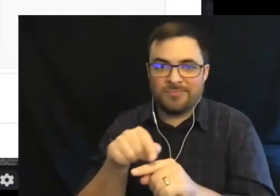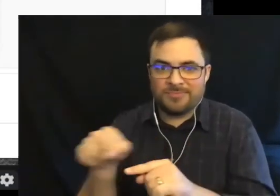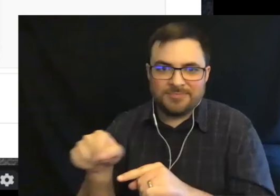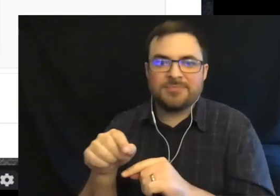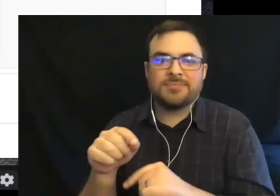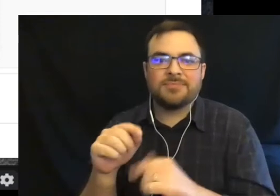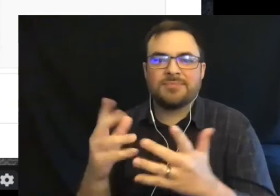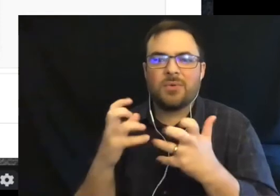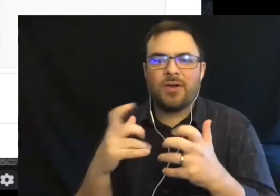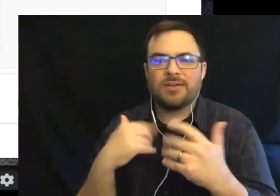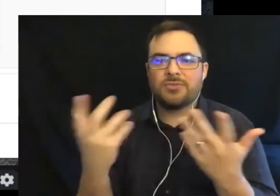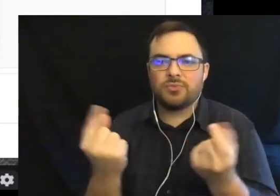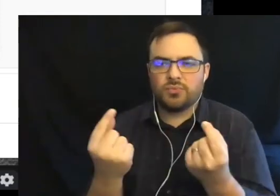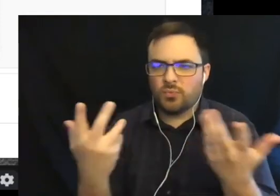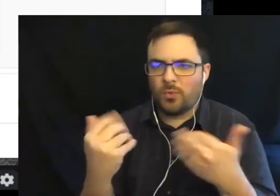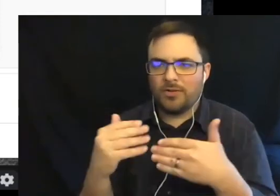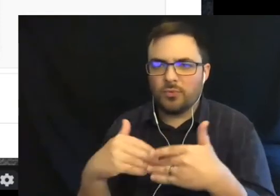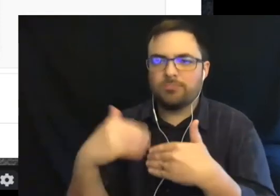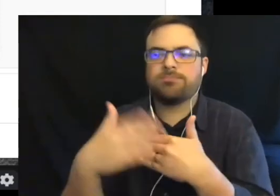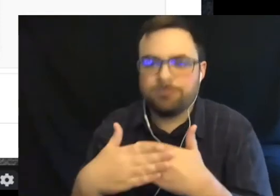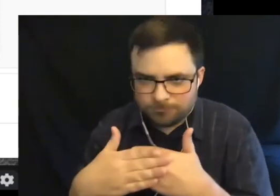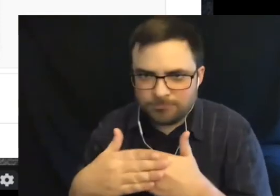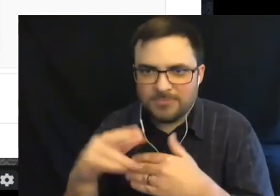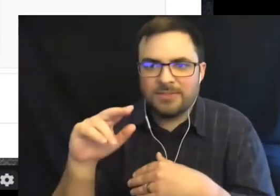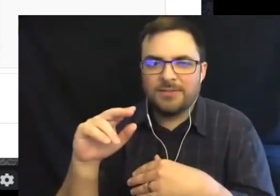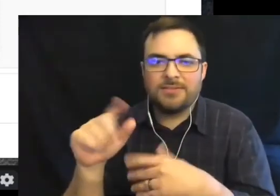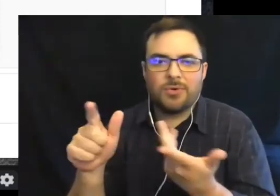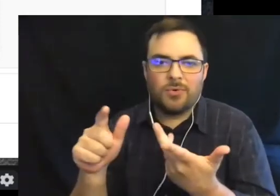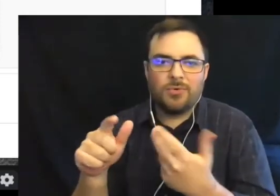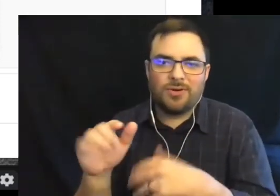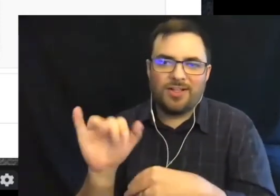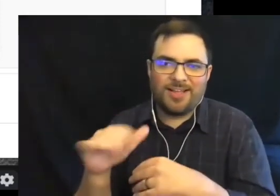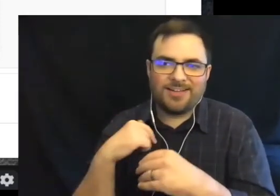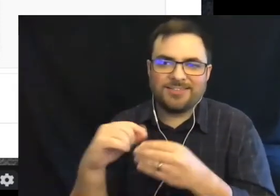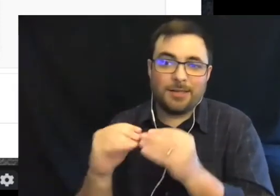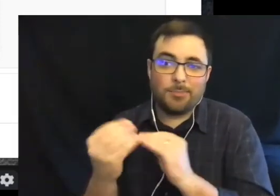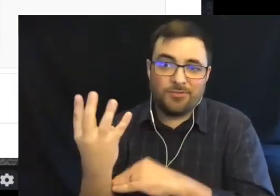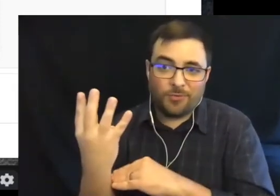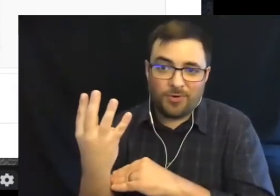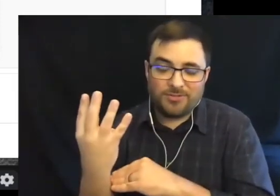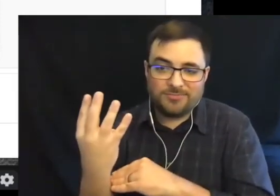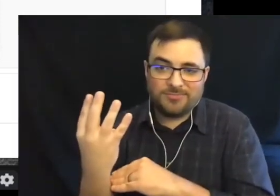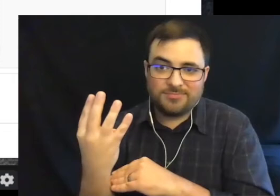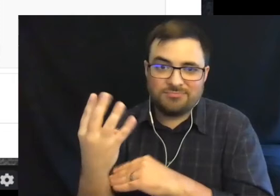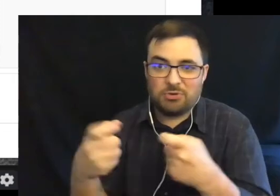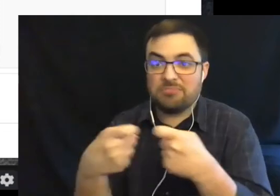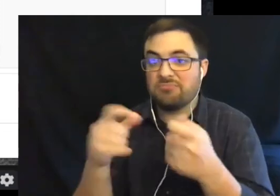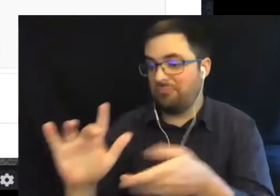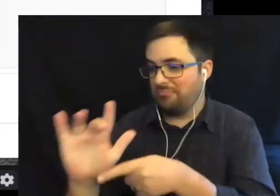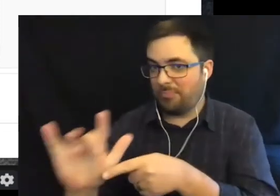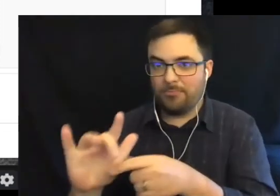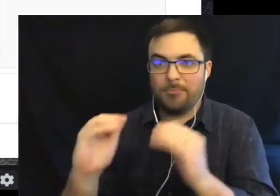it to go to my next slide, which is slide 4. So then it would go to